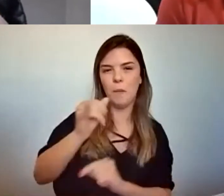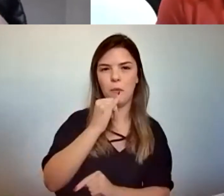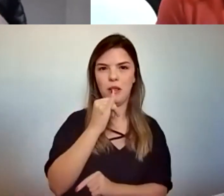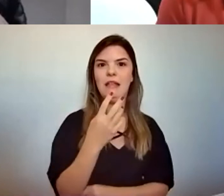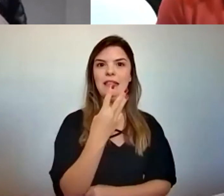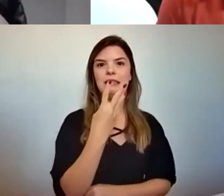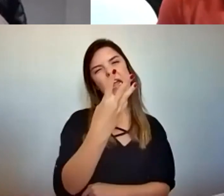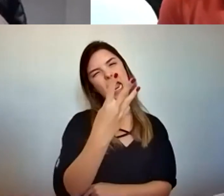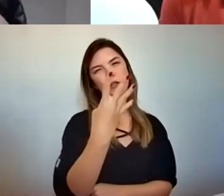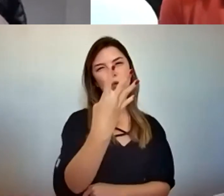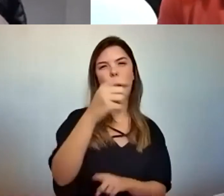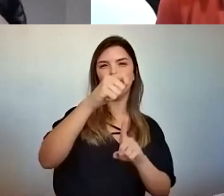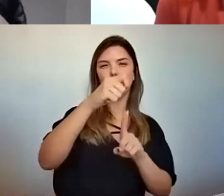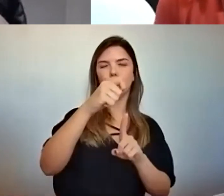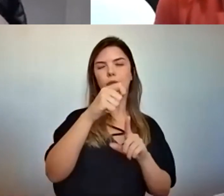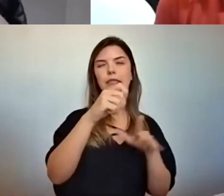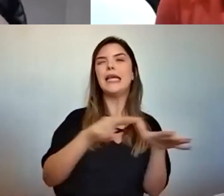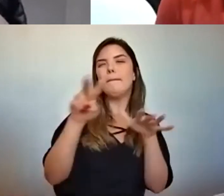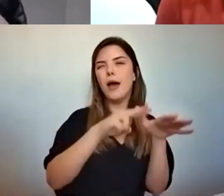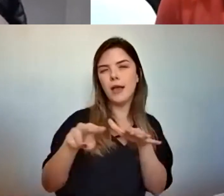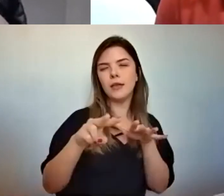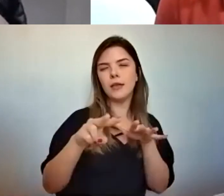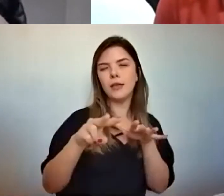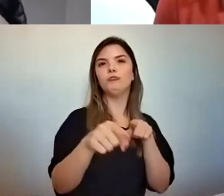think that